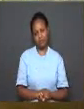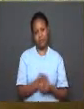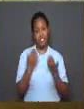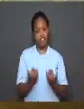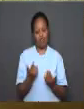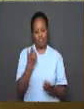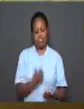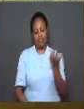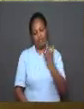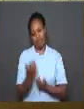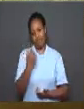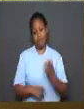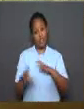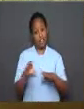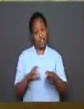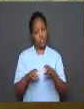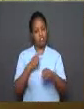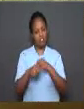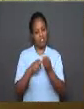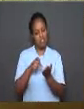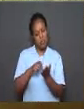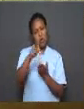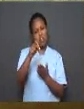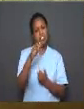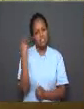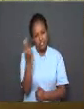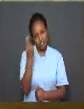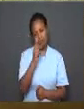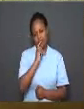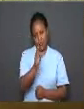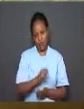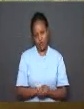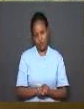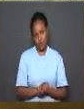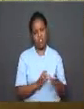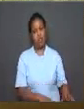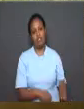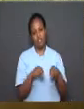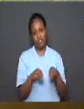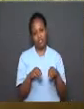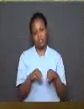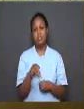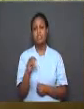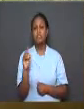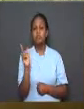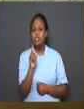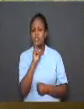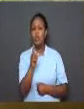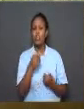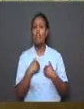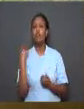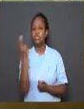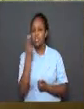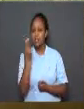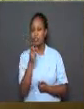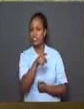We will now discuss the importance of democracy. Students, what are the